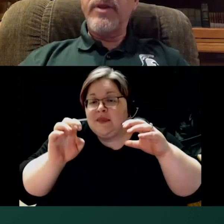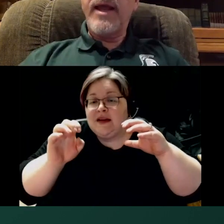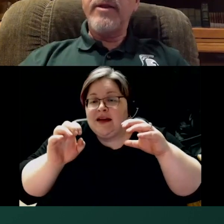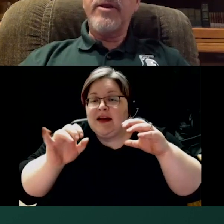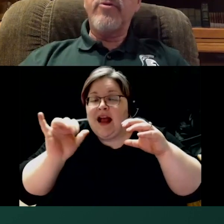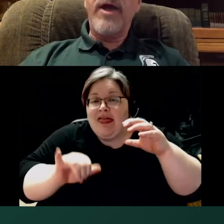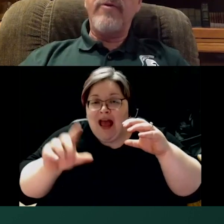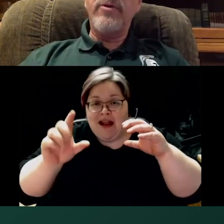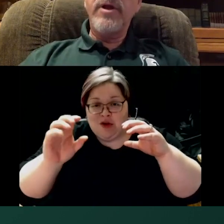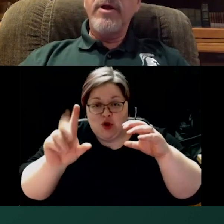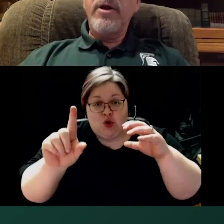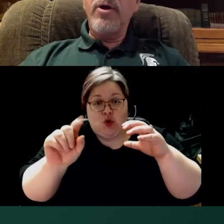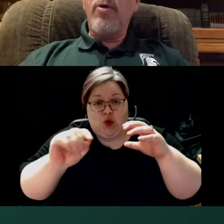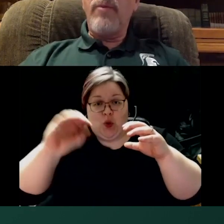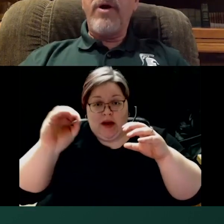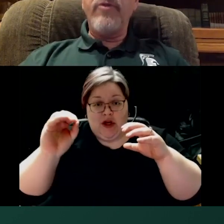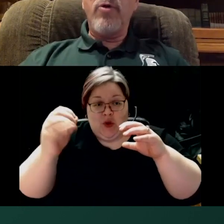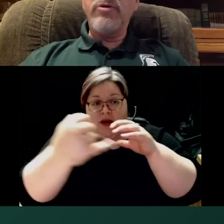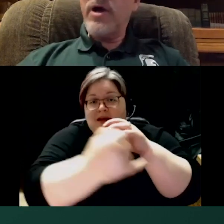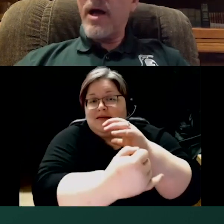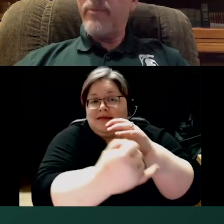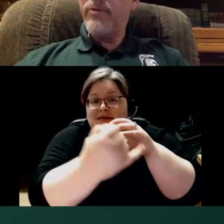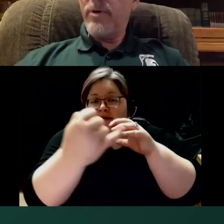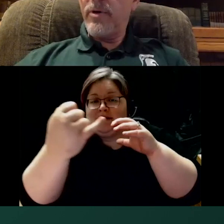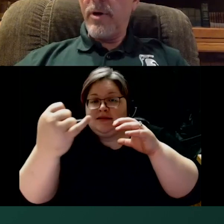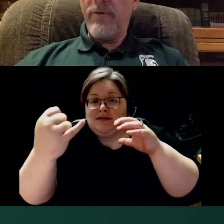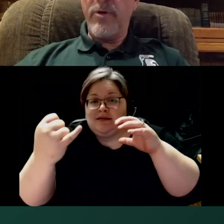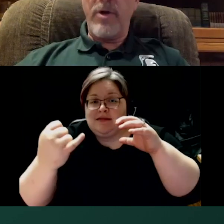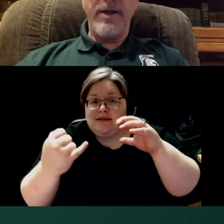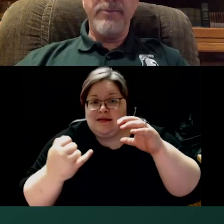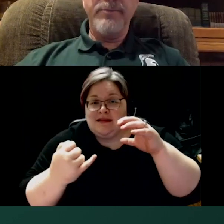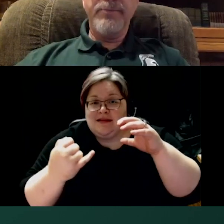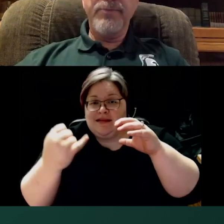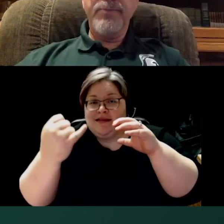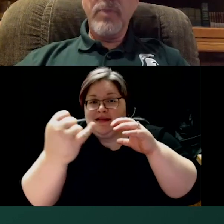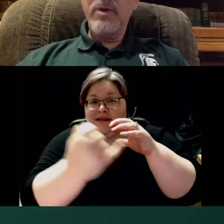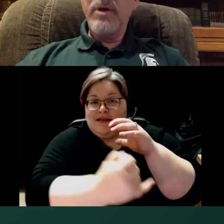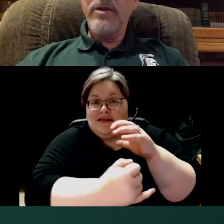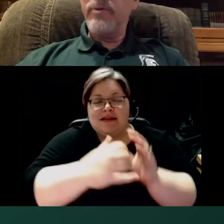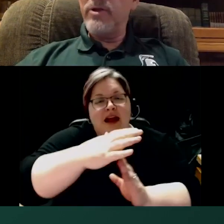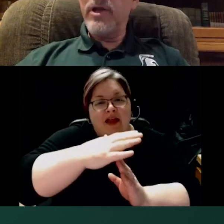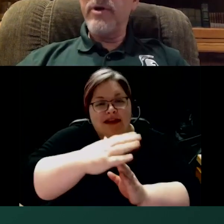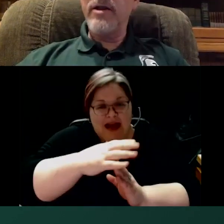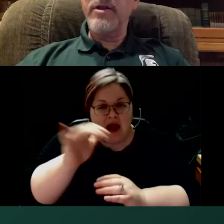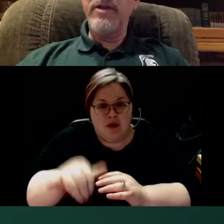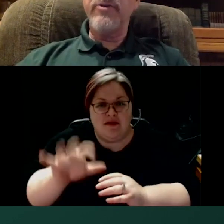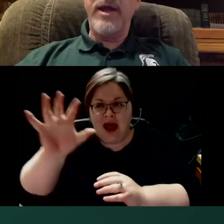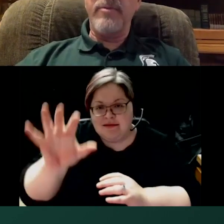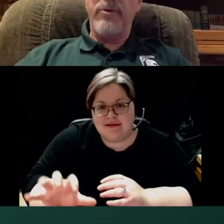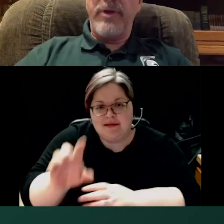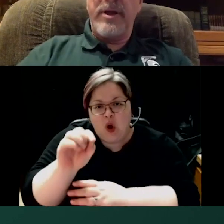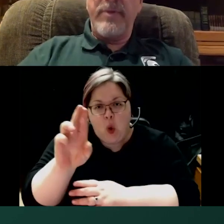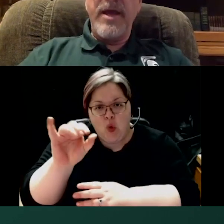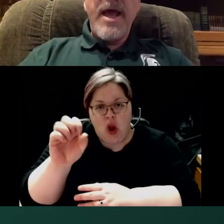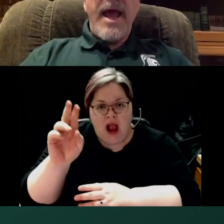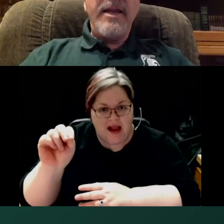and the planets travel, go above the whole top of Orion. So the entire constellation lies